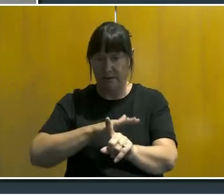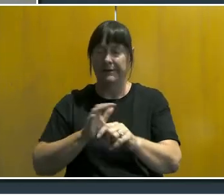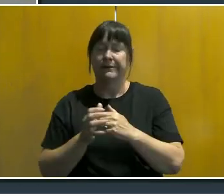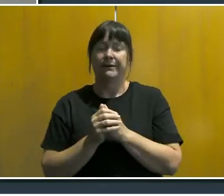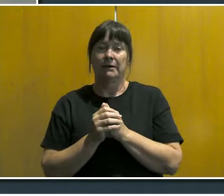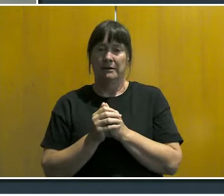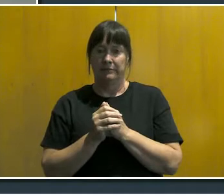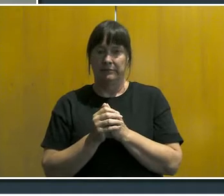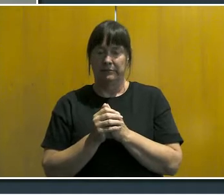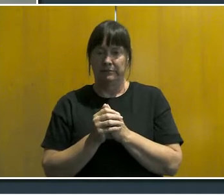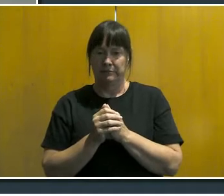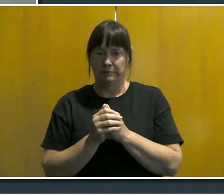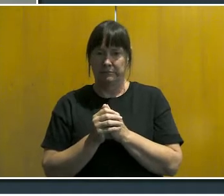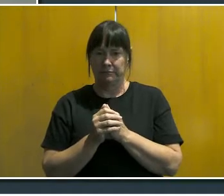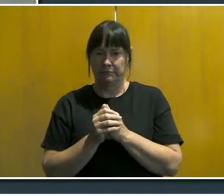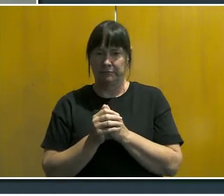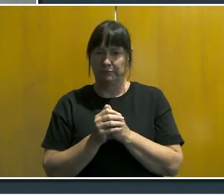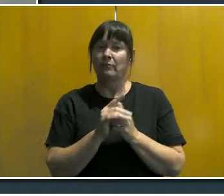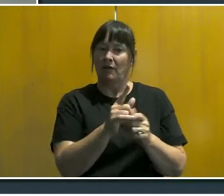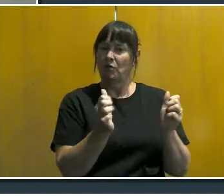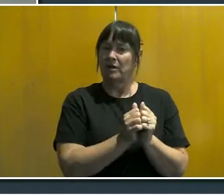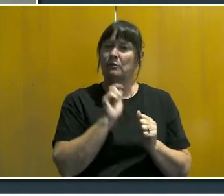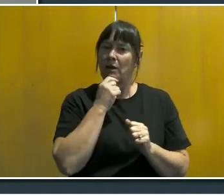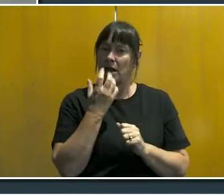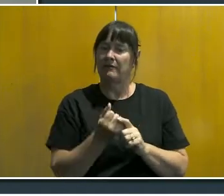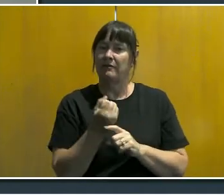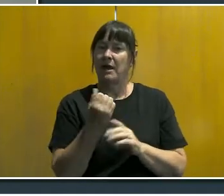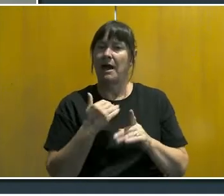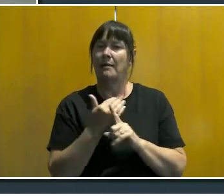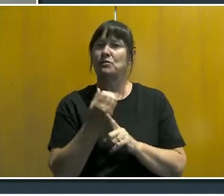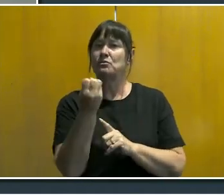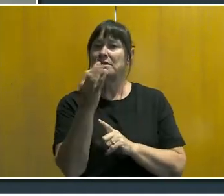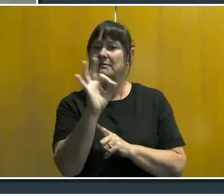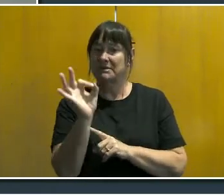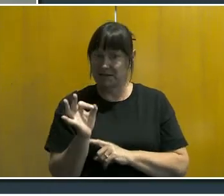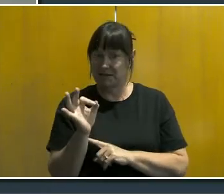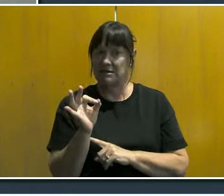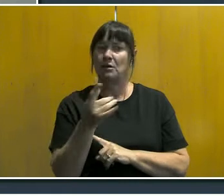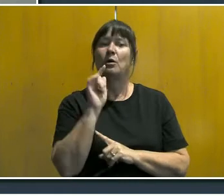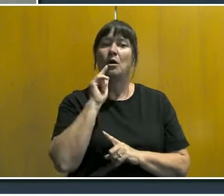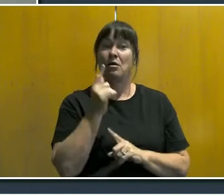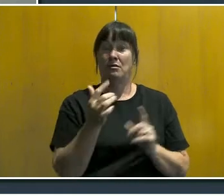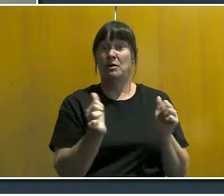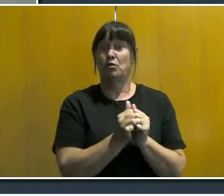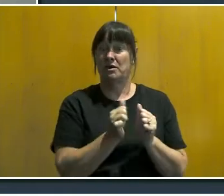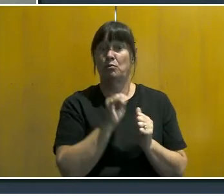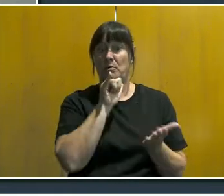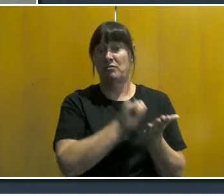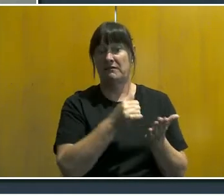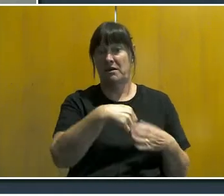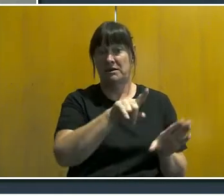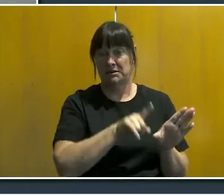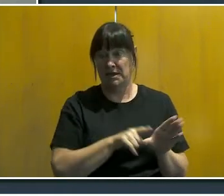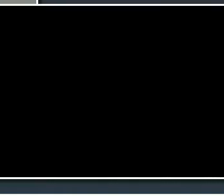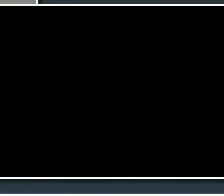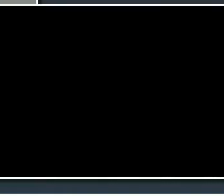Biodiversity, which is due to be ratified in April this year, the restoration seen at Friends Bush shows the way forward.